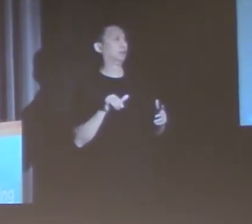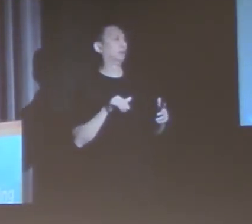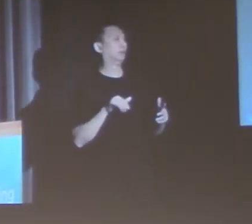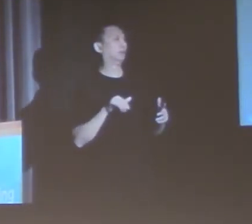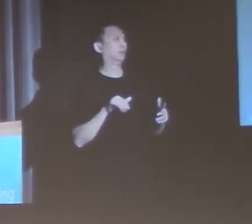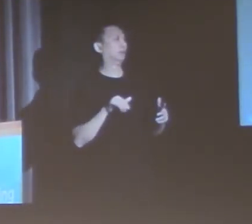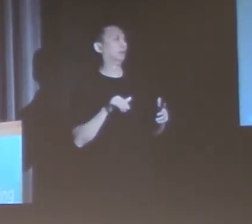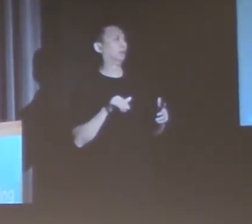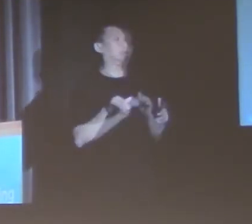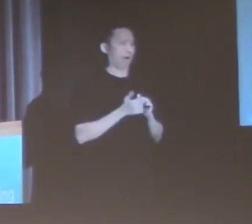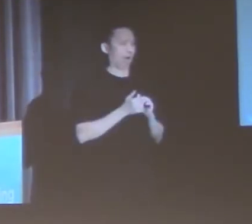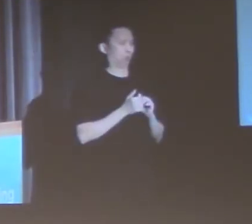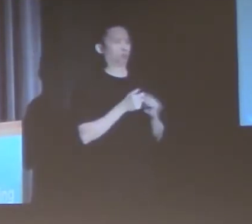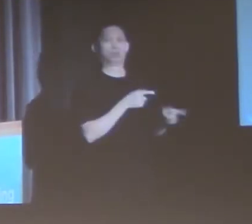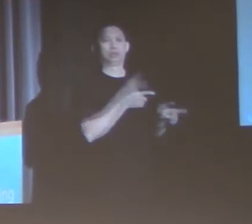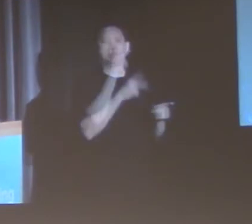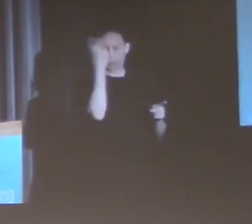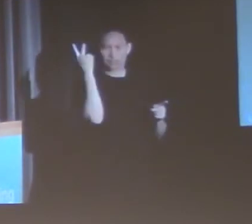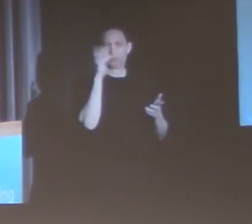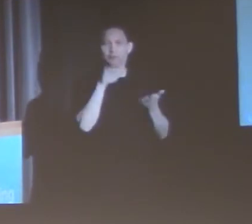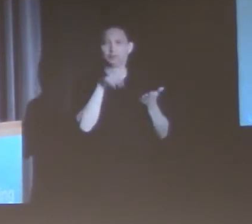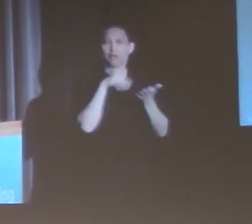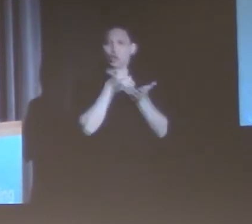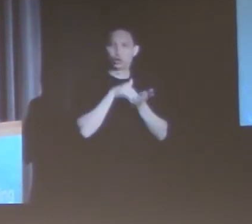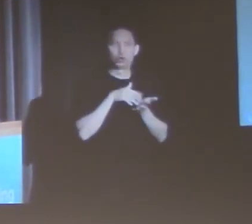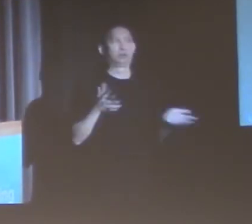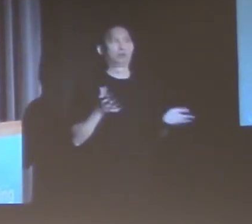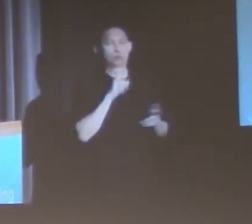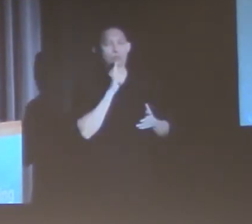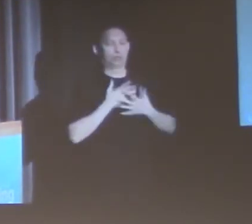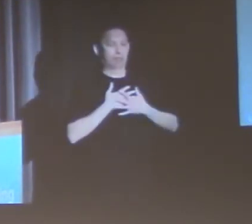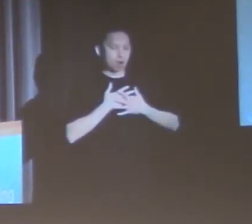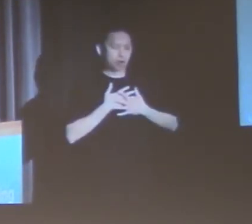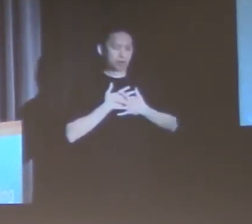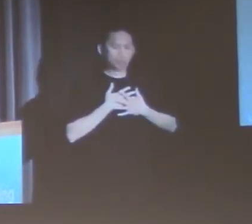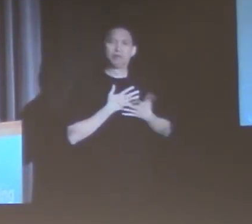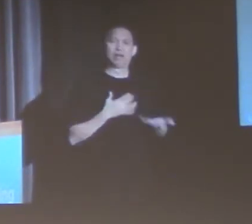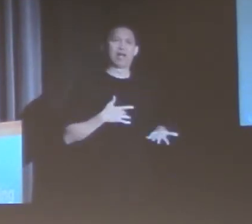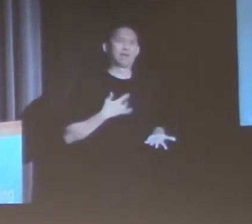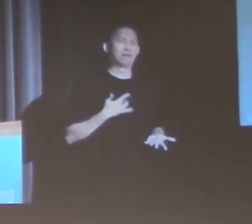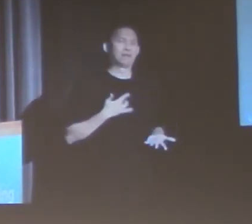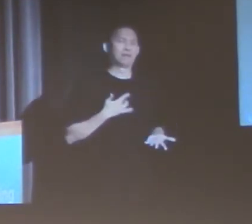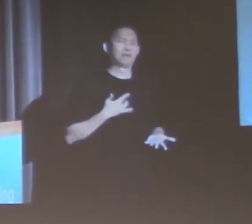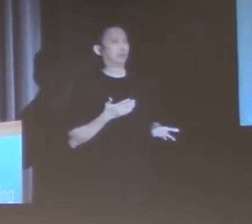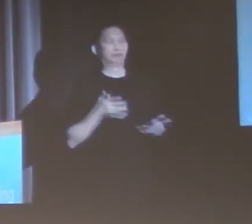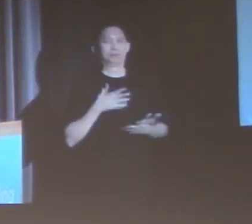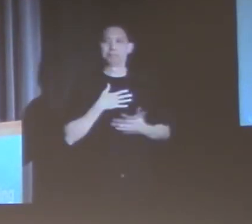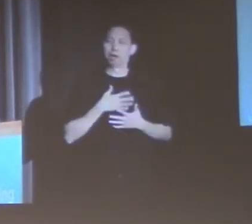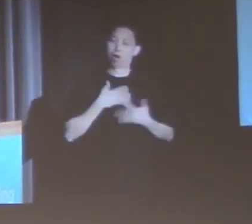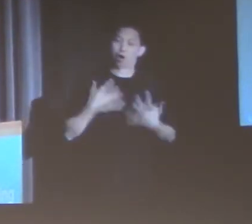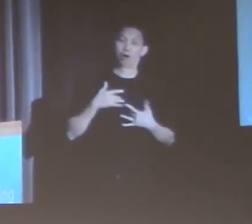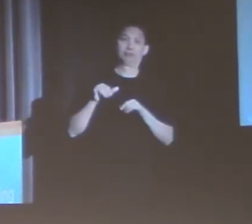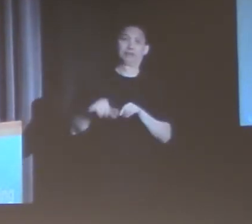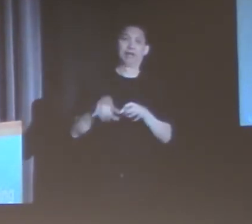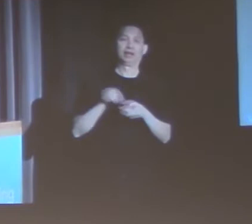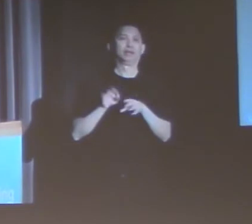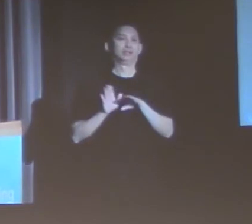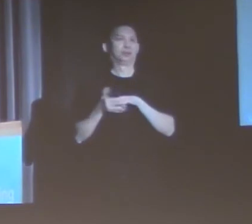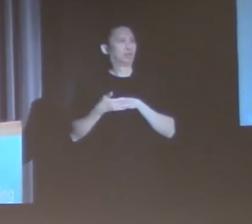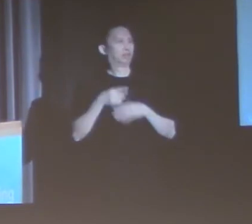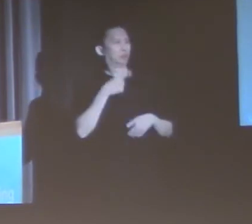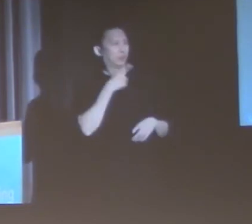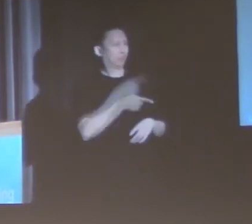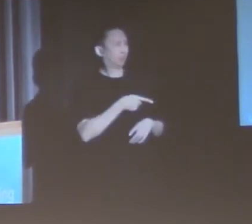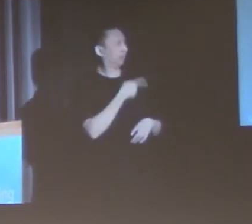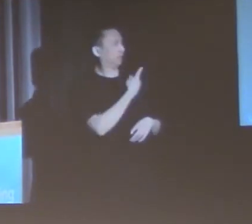but also at some point, Blacker says, Mehrdad stayed in Jamaica. I think it's his sister who says that his